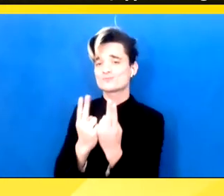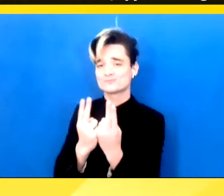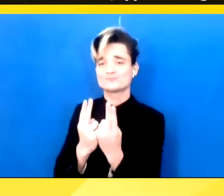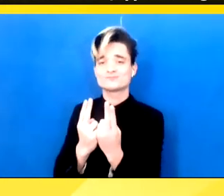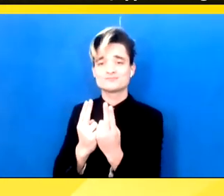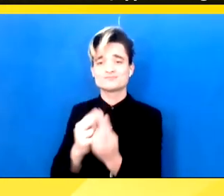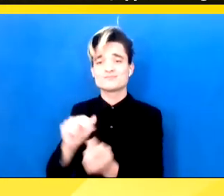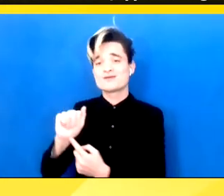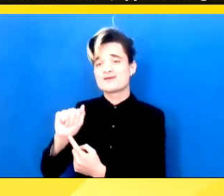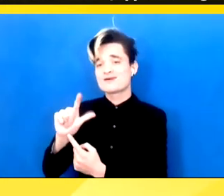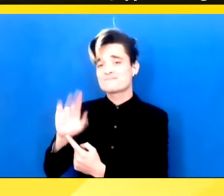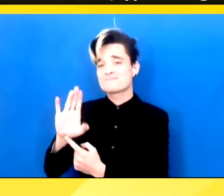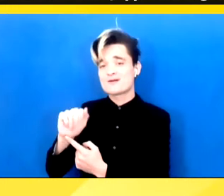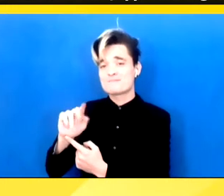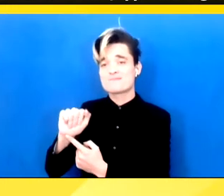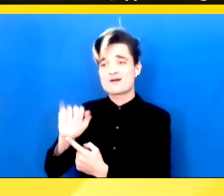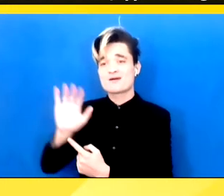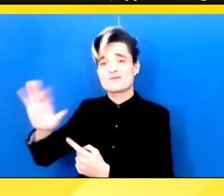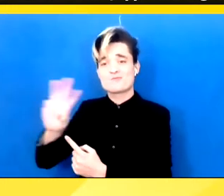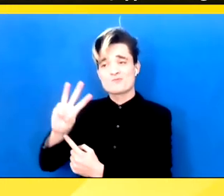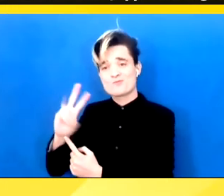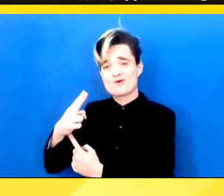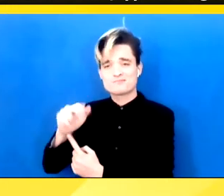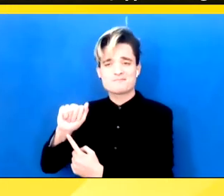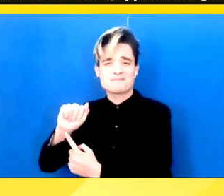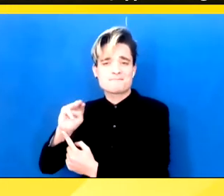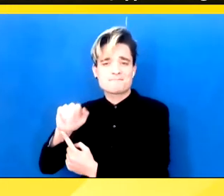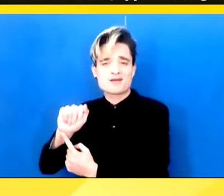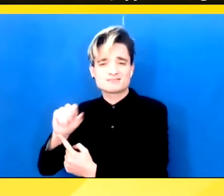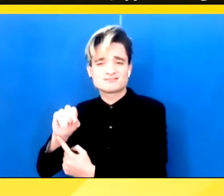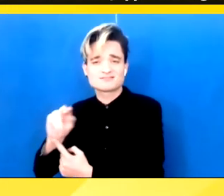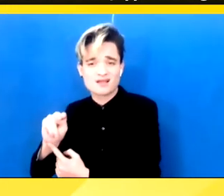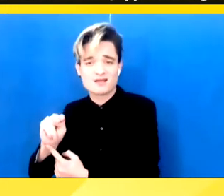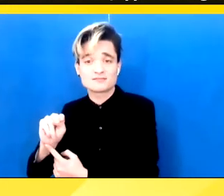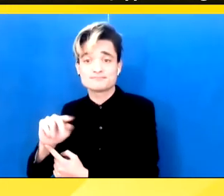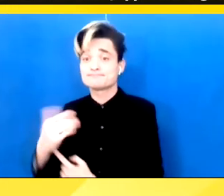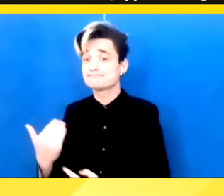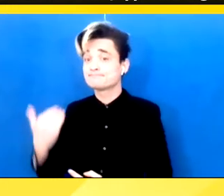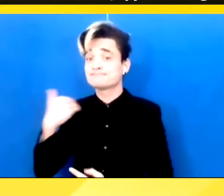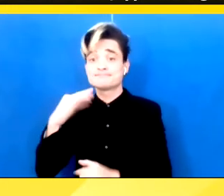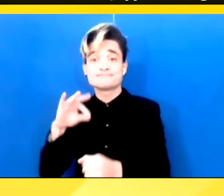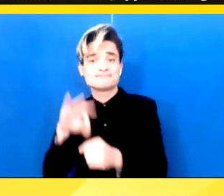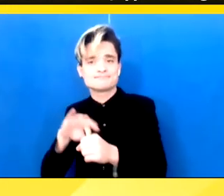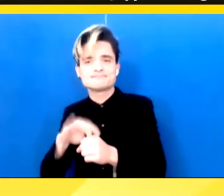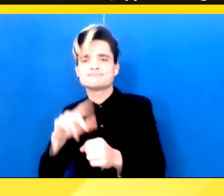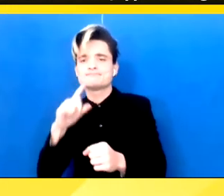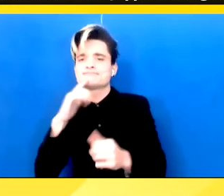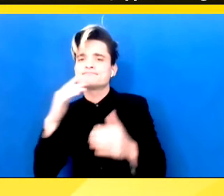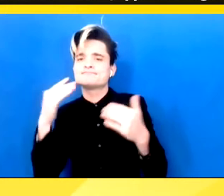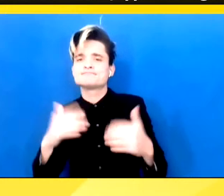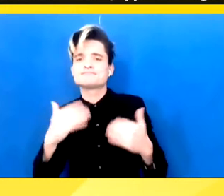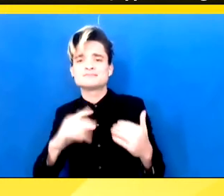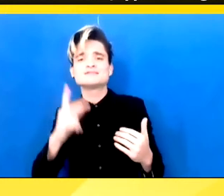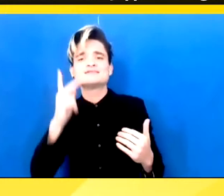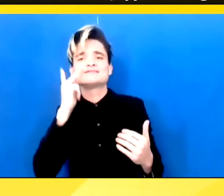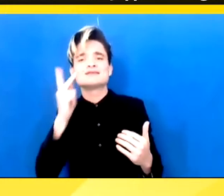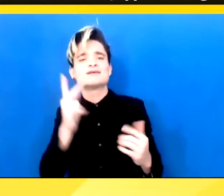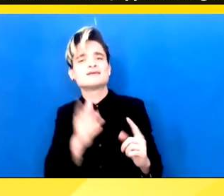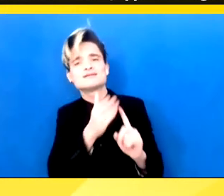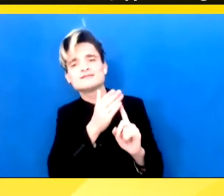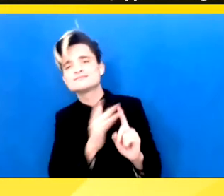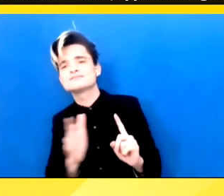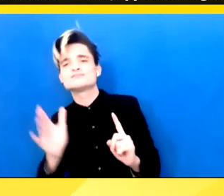for this historic election, we want them to know that the postal workers stand with them. The struggle